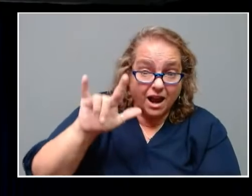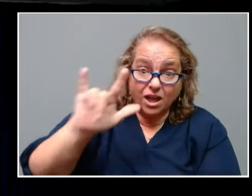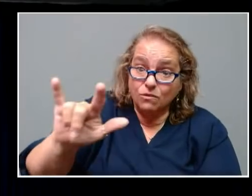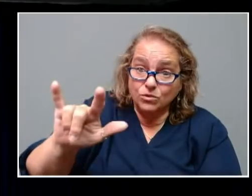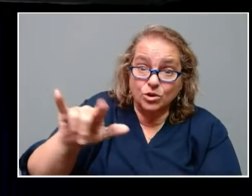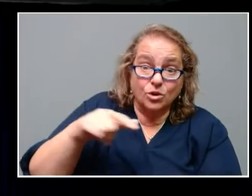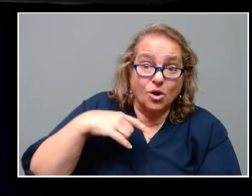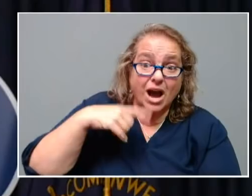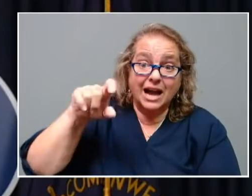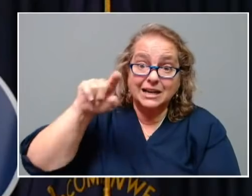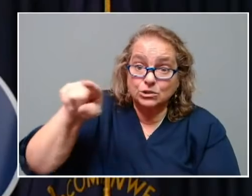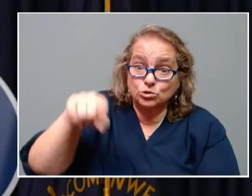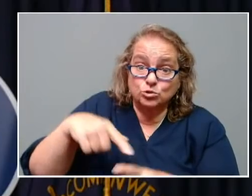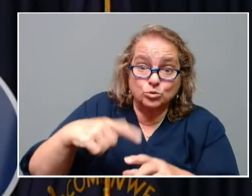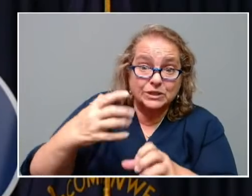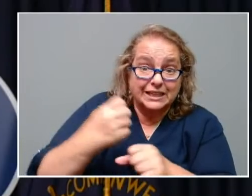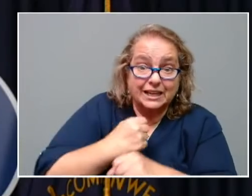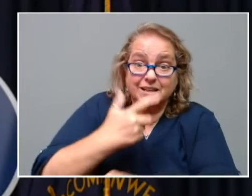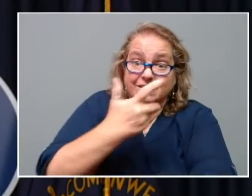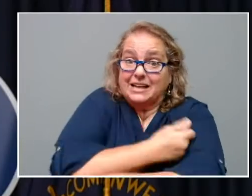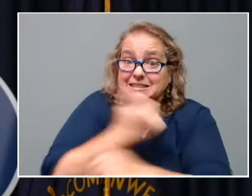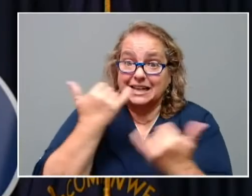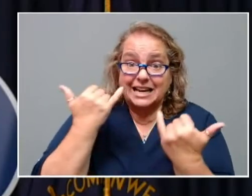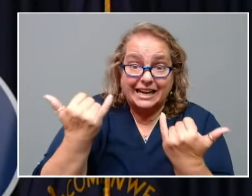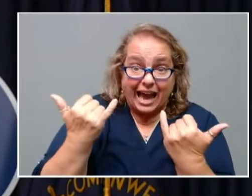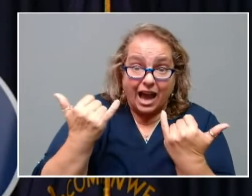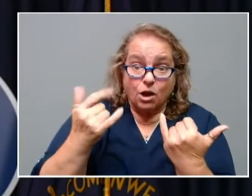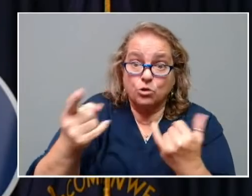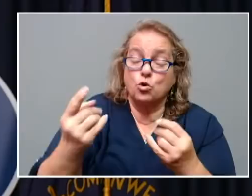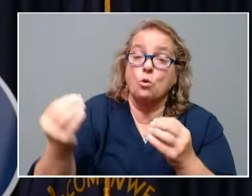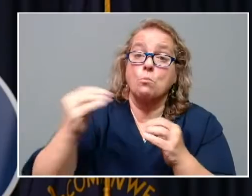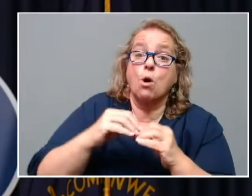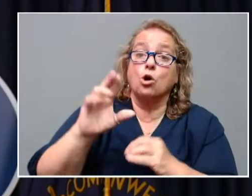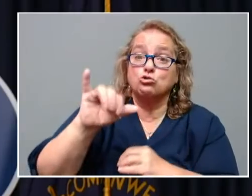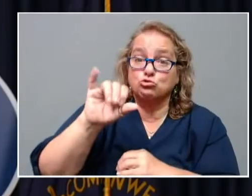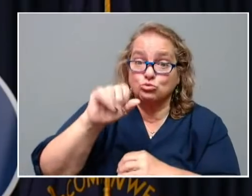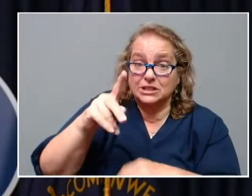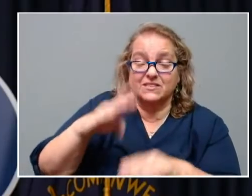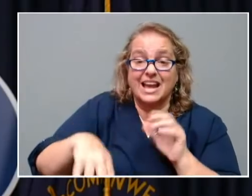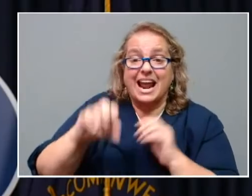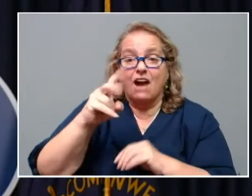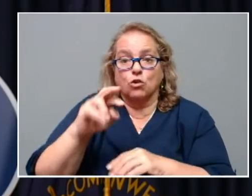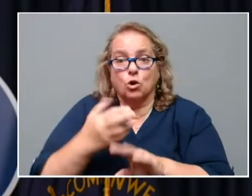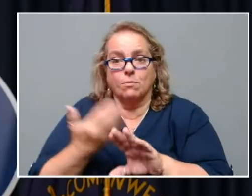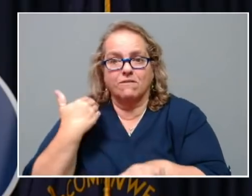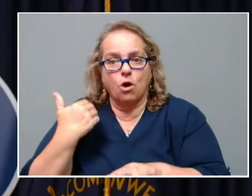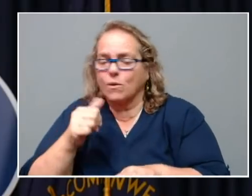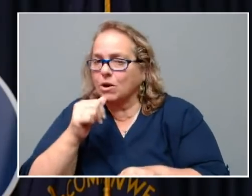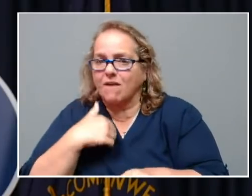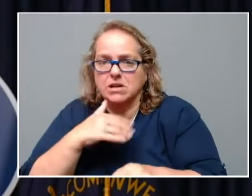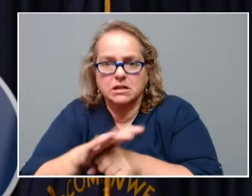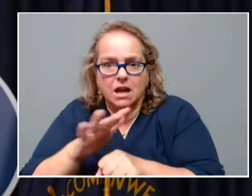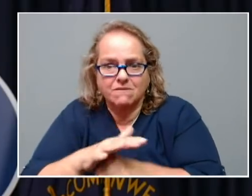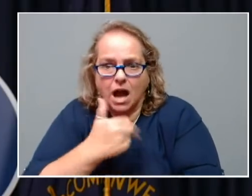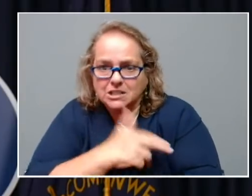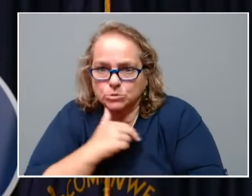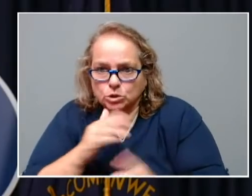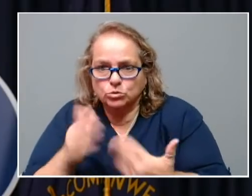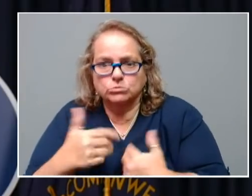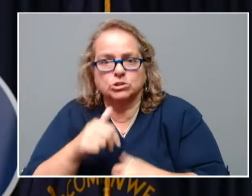vaccinated. Right now, you're at more risk than ever before, and you might not even be able to get the medicine you need if you